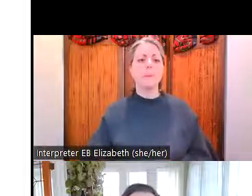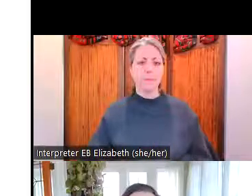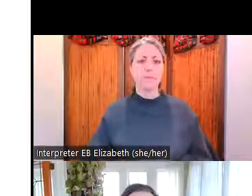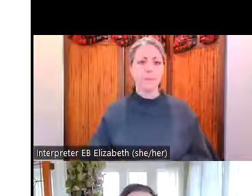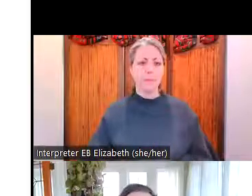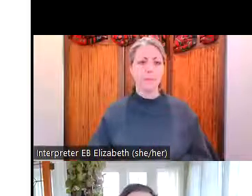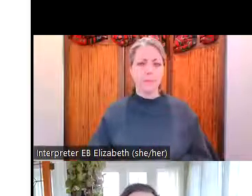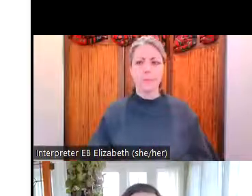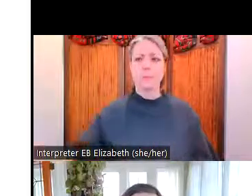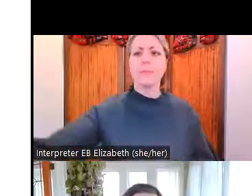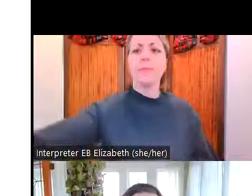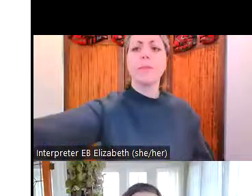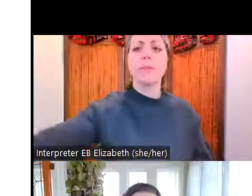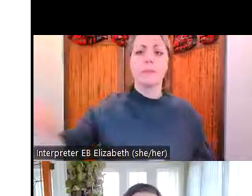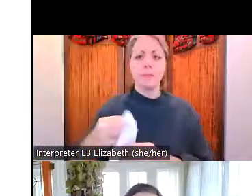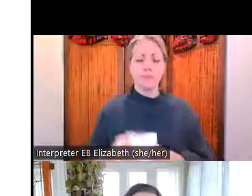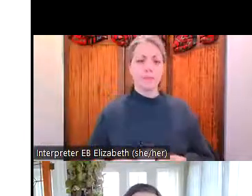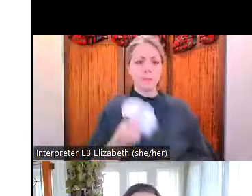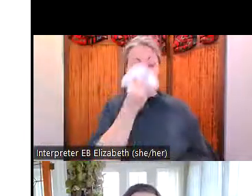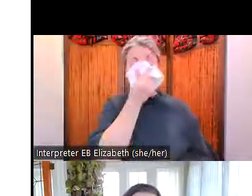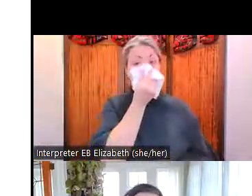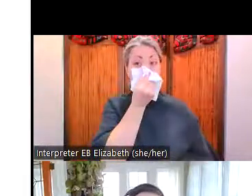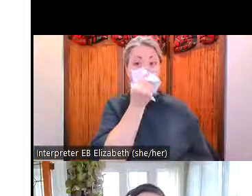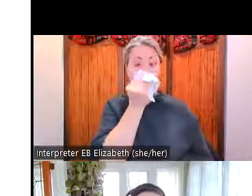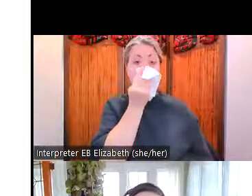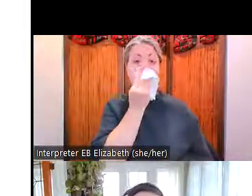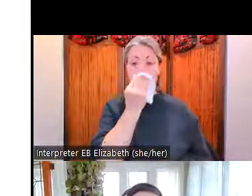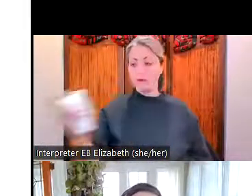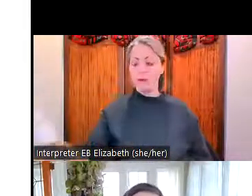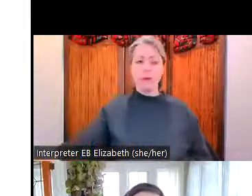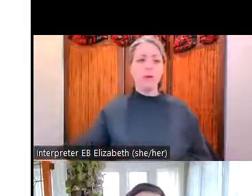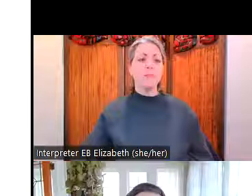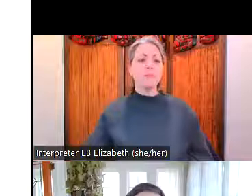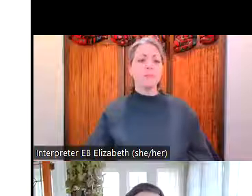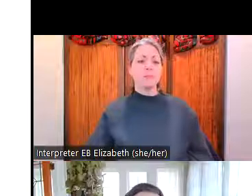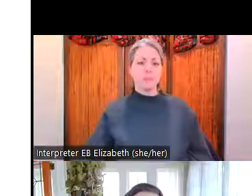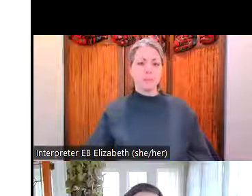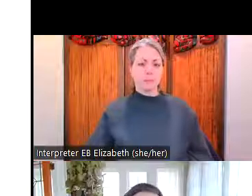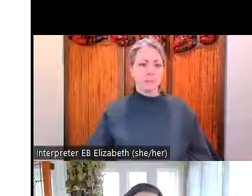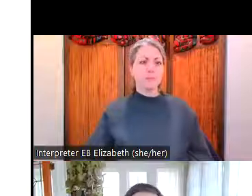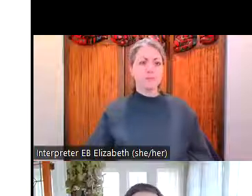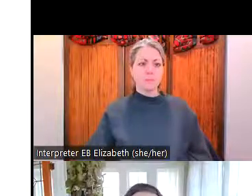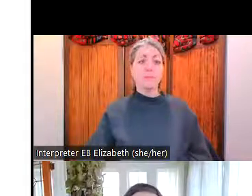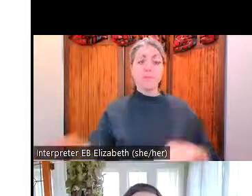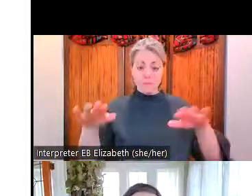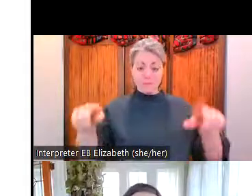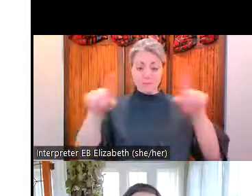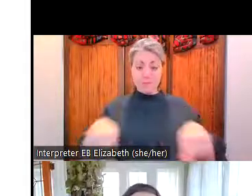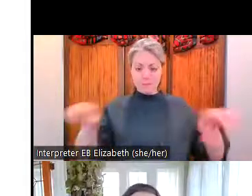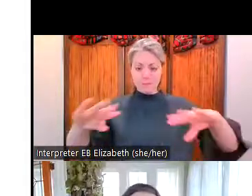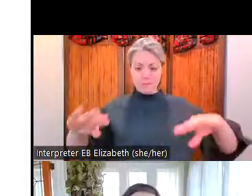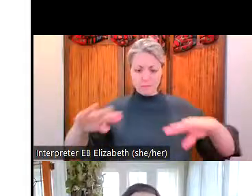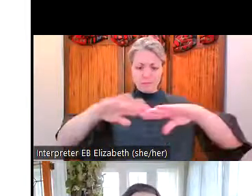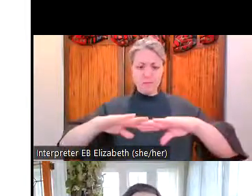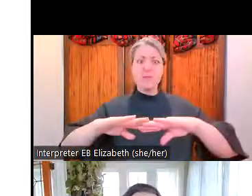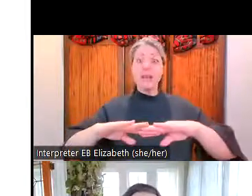Oops. As our knowledge has grown, we also have actually changed our diagnostic understanding. It's actually hard to believe, but it's still less than 10